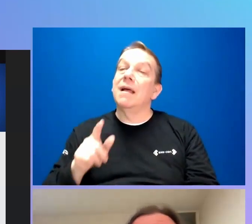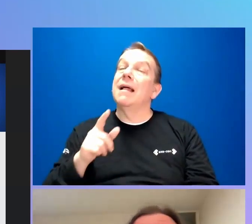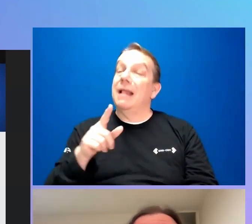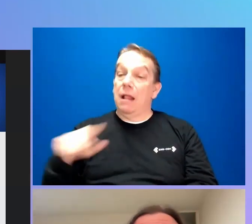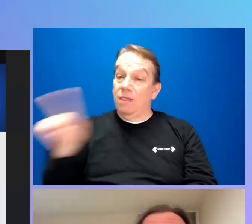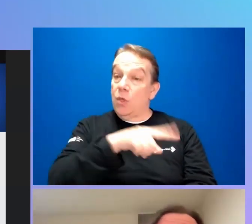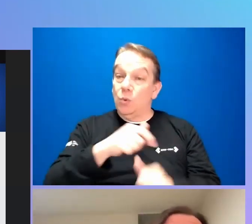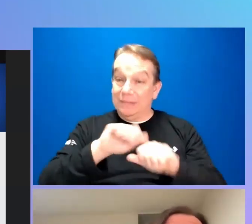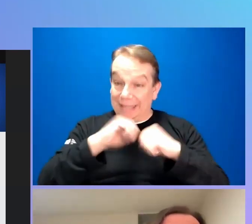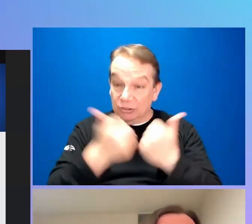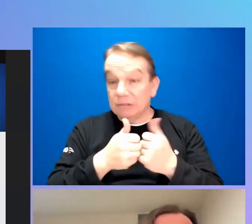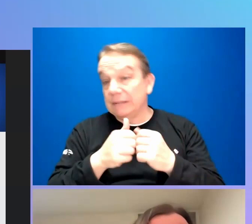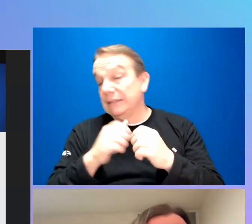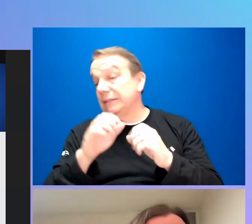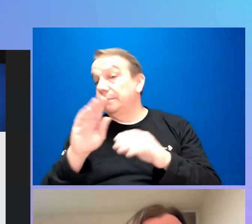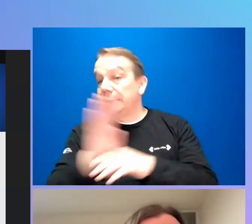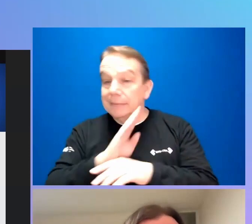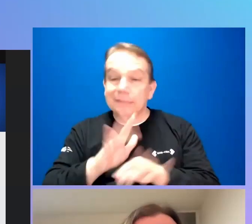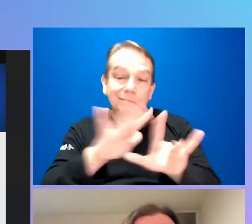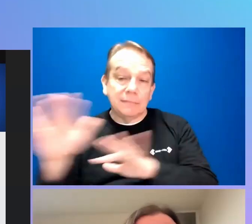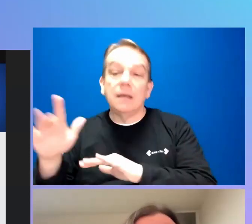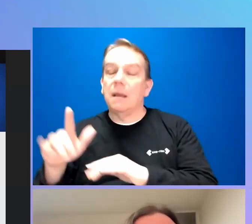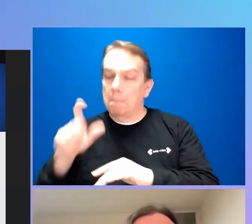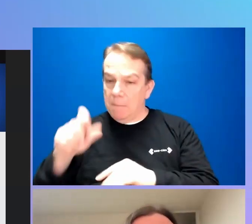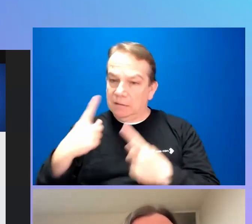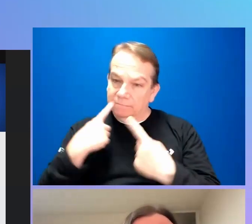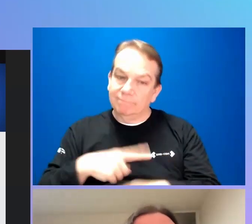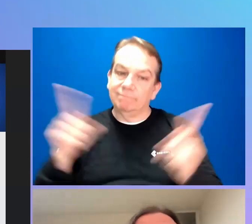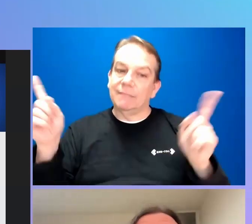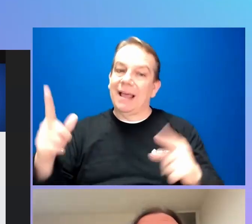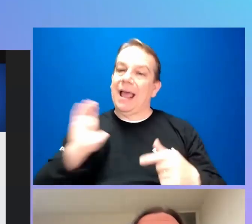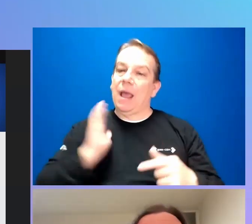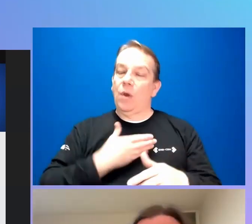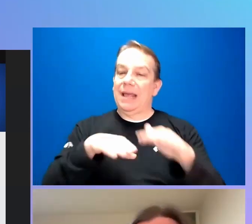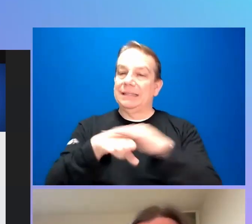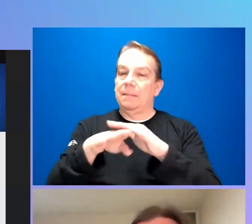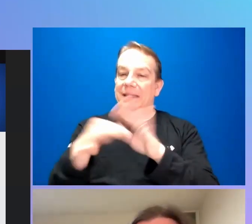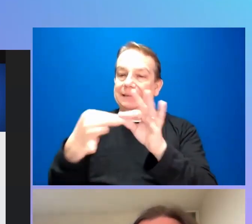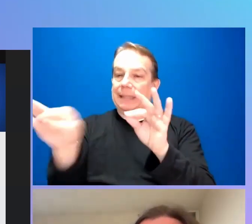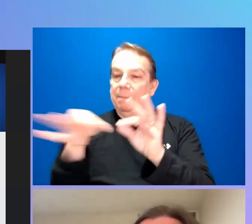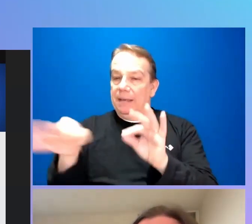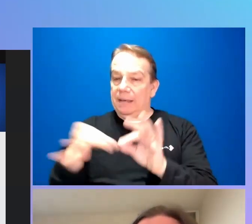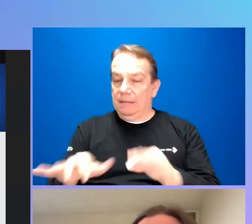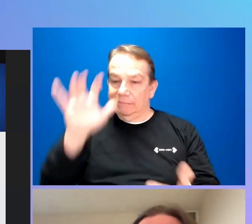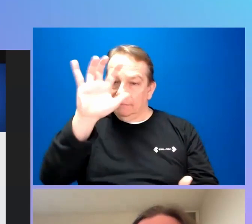statement. This is potentially a really big thing. If you recall, Glenda,